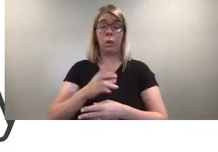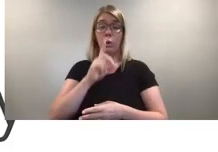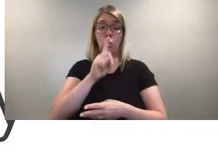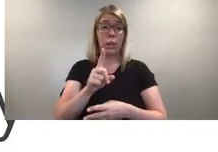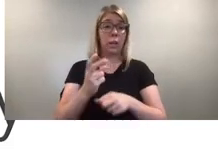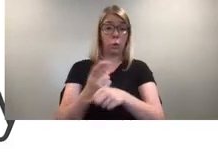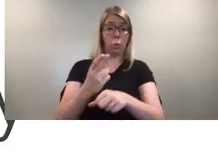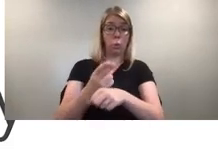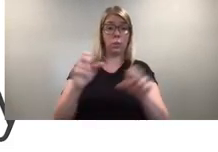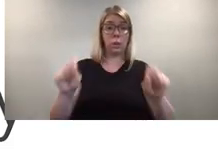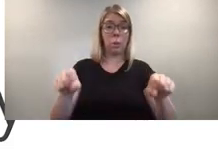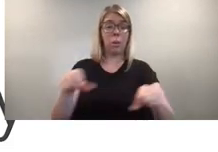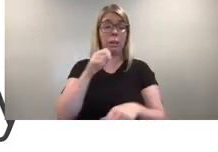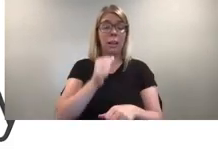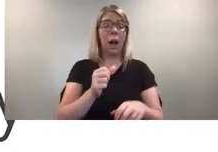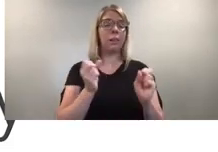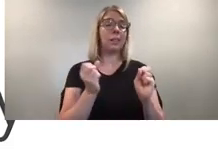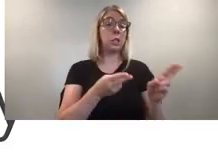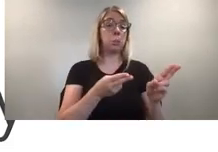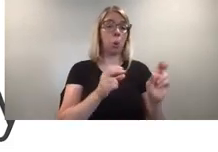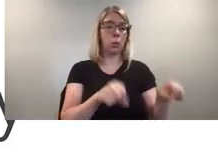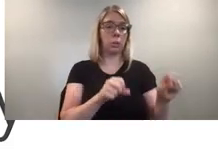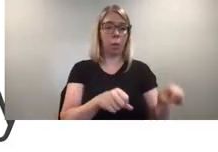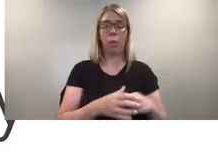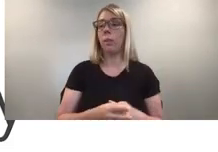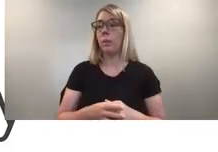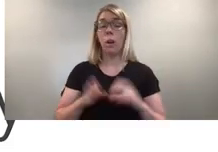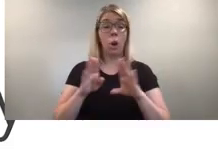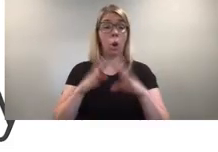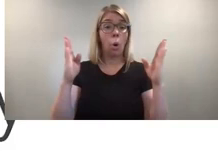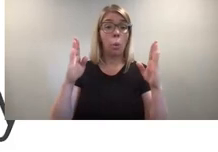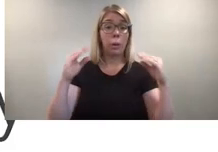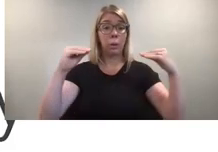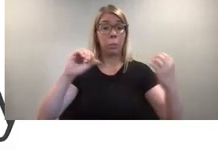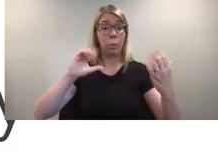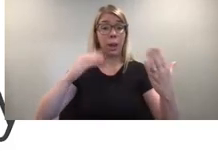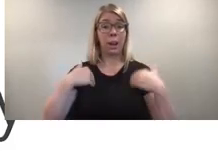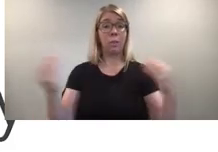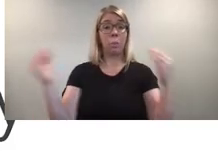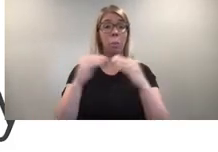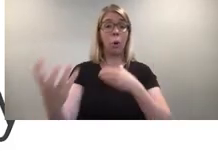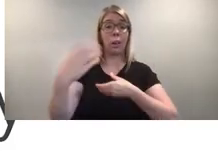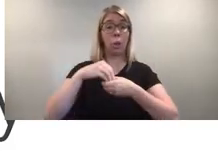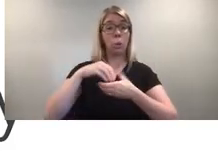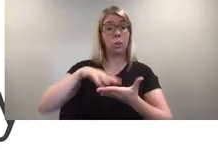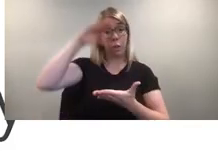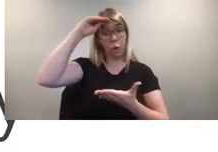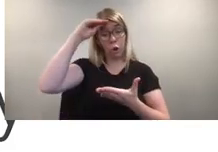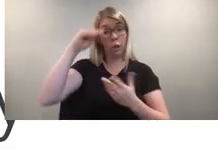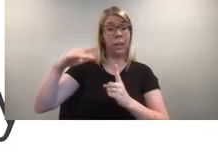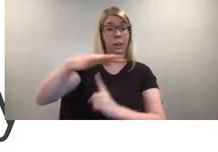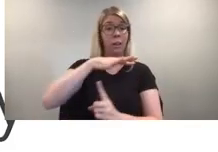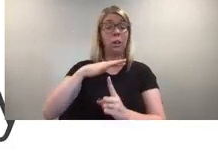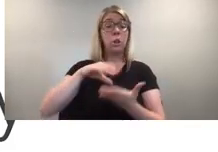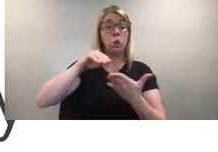disposable. We saw how Open Ped creates a more inclusive learning environment. Students are invited to use their backgrounds, their